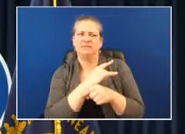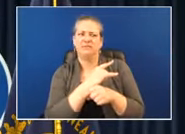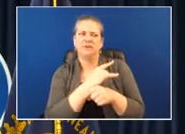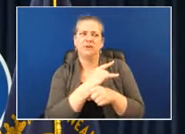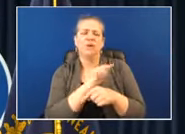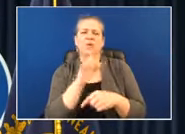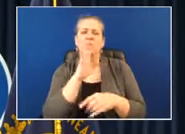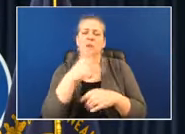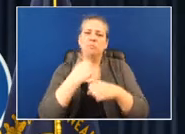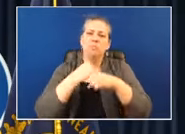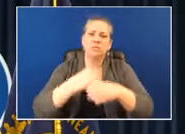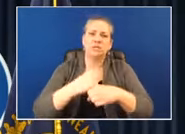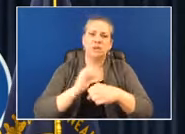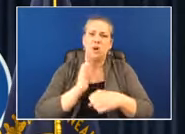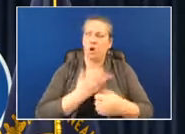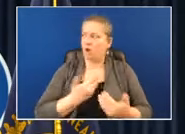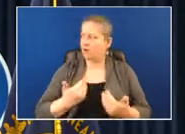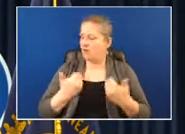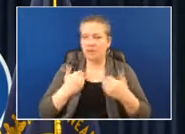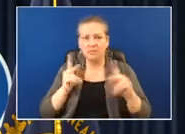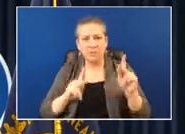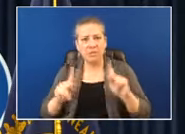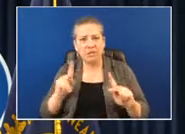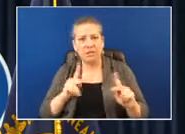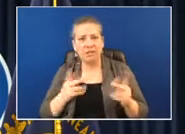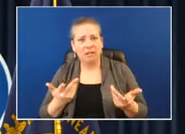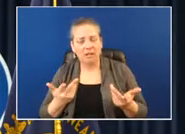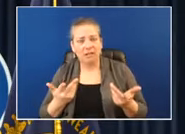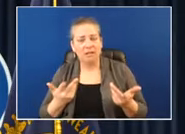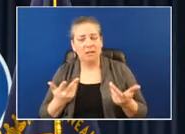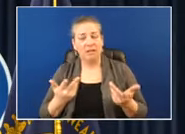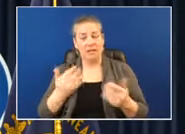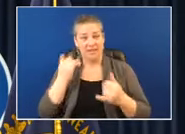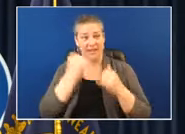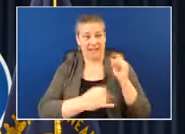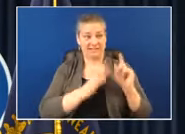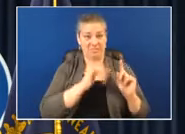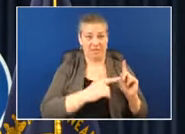protecting our youngest ones by the last bill we talked about. This is